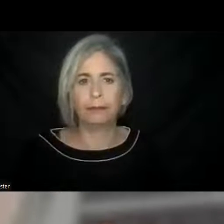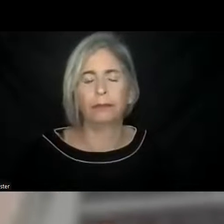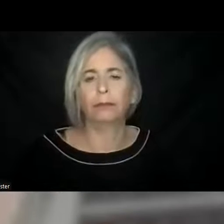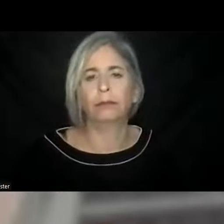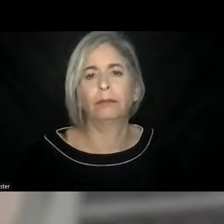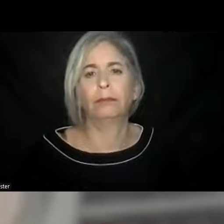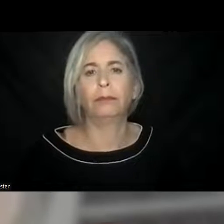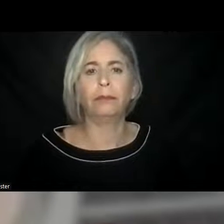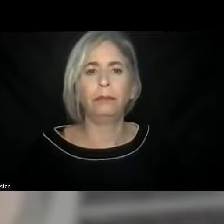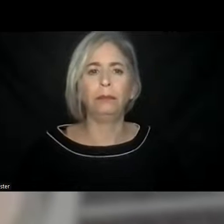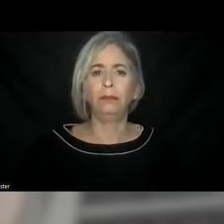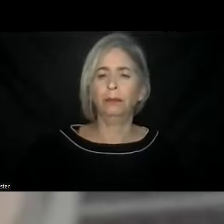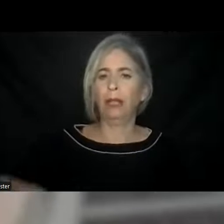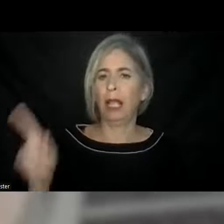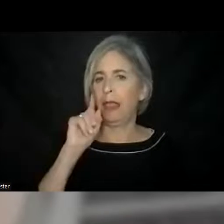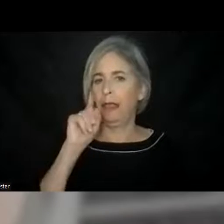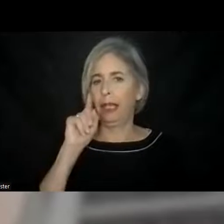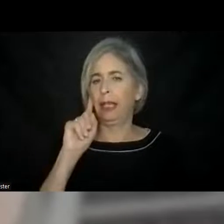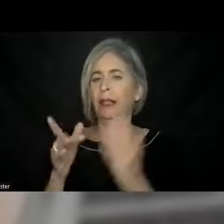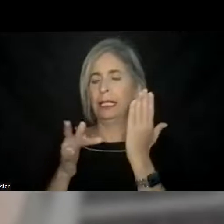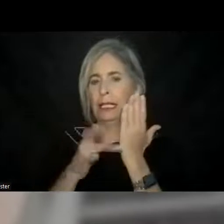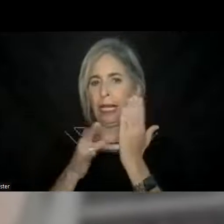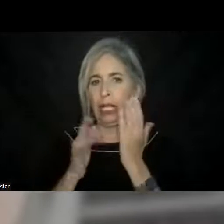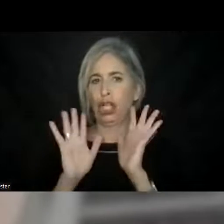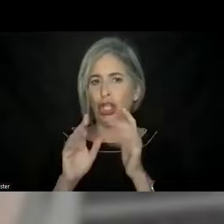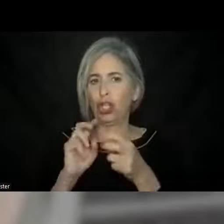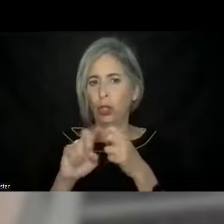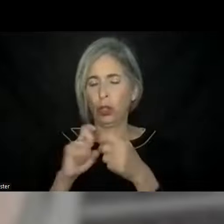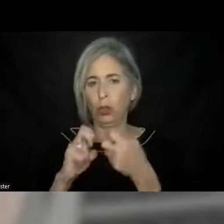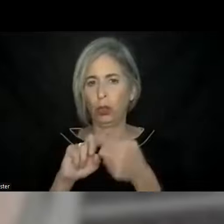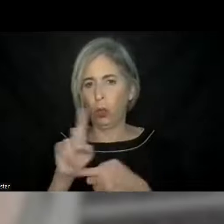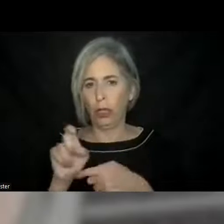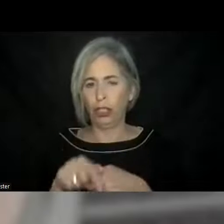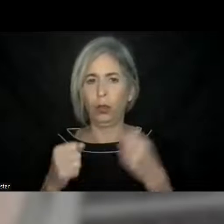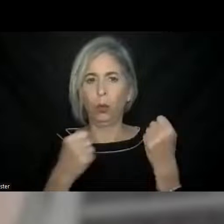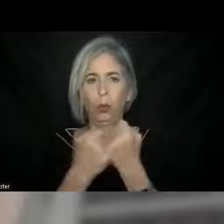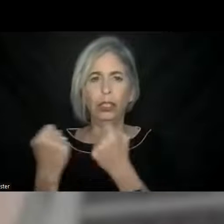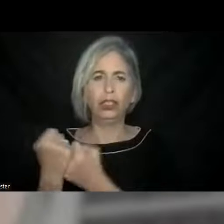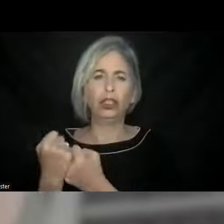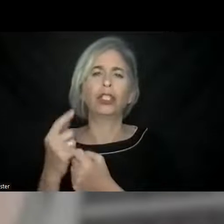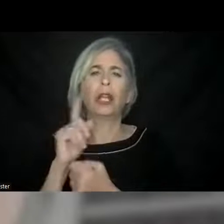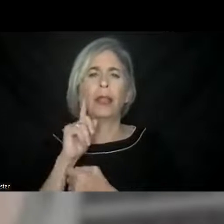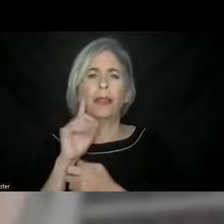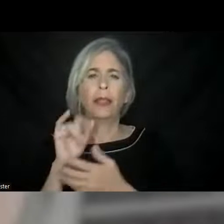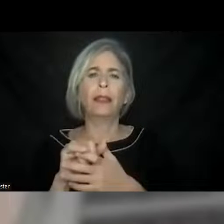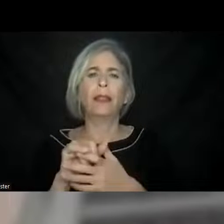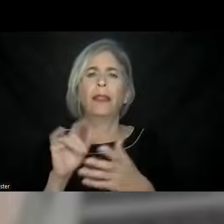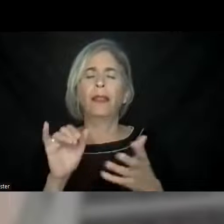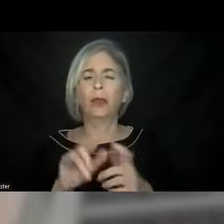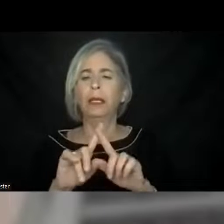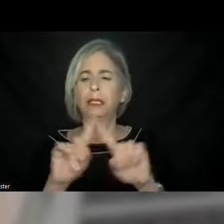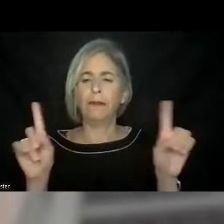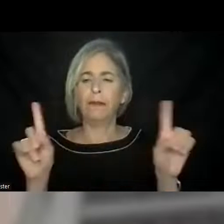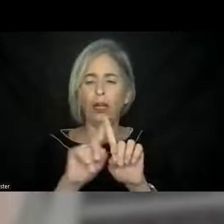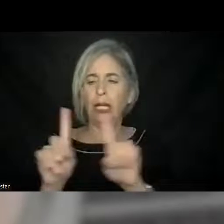So I think that's a technical one, so I'll jump on that. So we've structured this so that there's multiple catalogs available for different